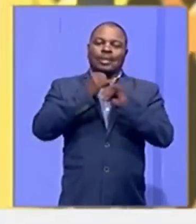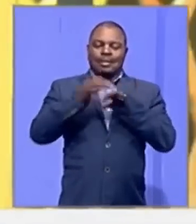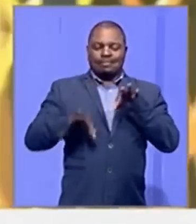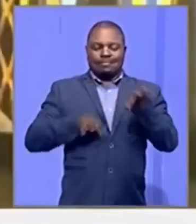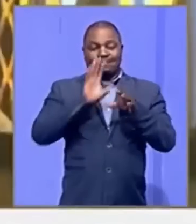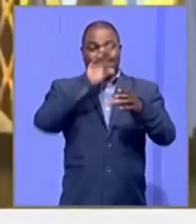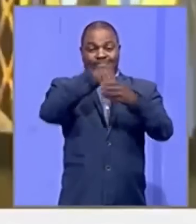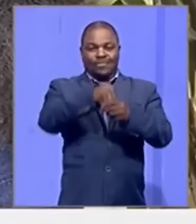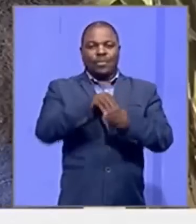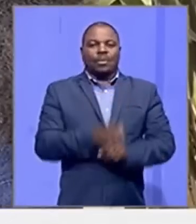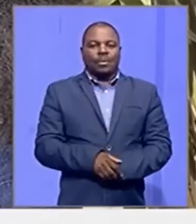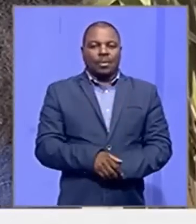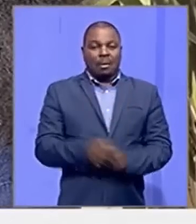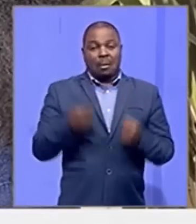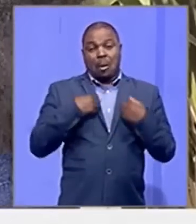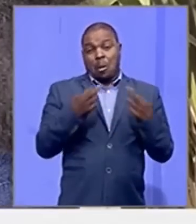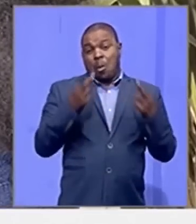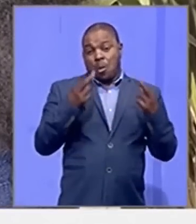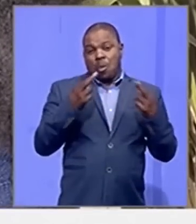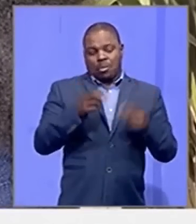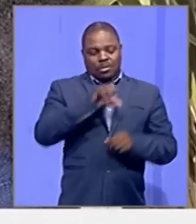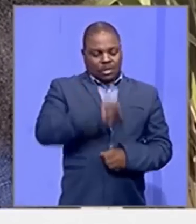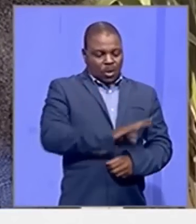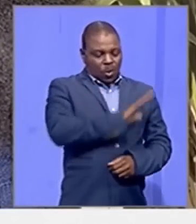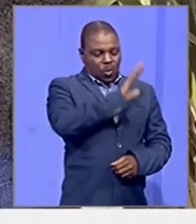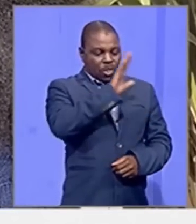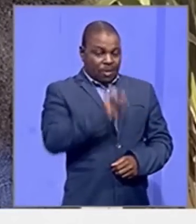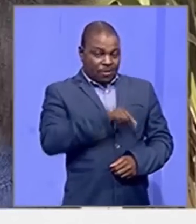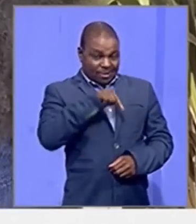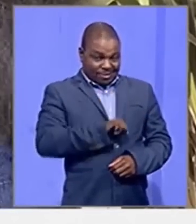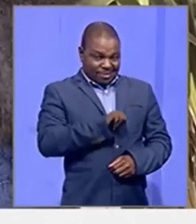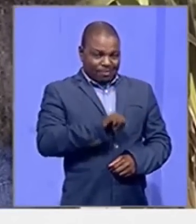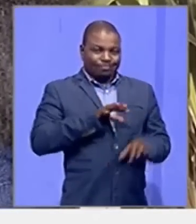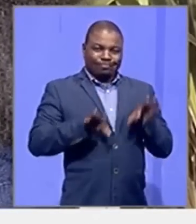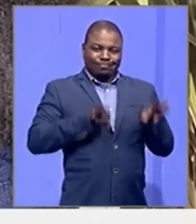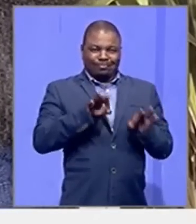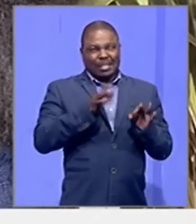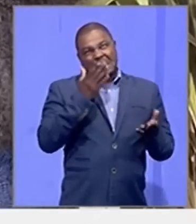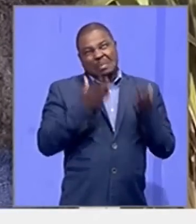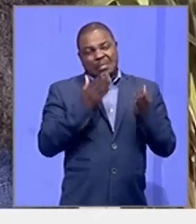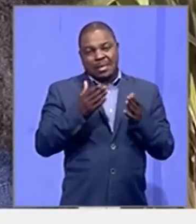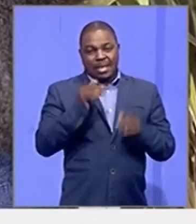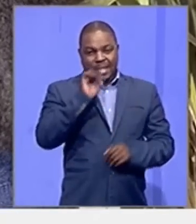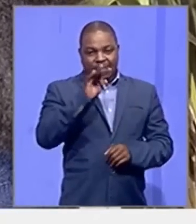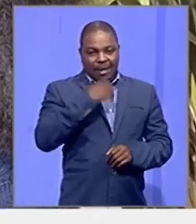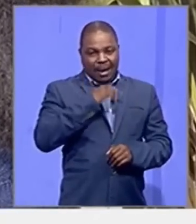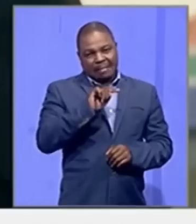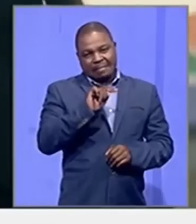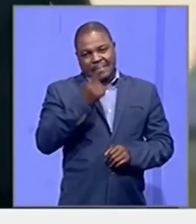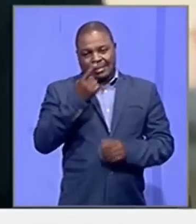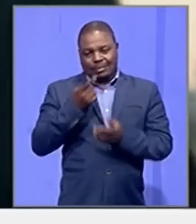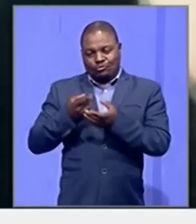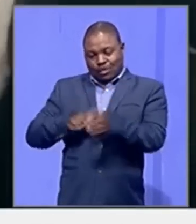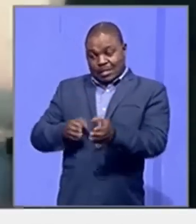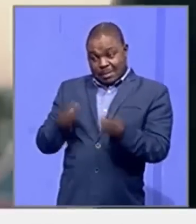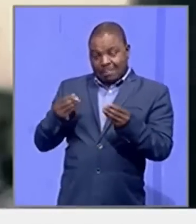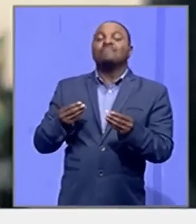hoping to see myself in the Miss South Africa pageant. I don't know, maybe when I get my first degree.